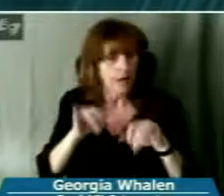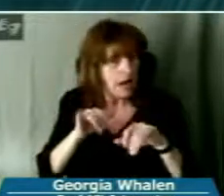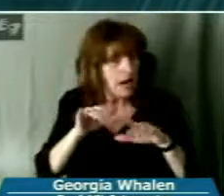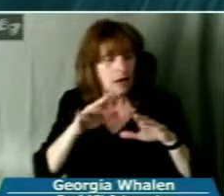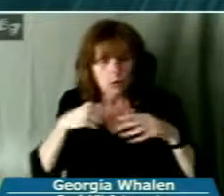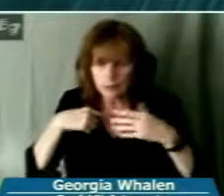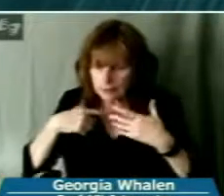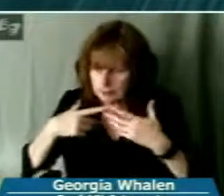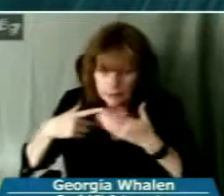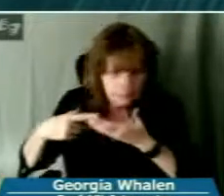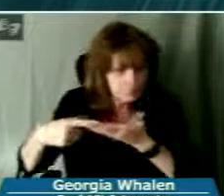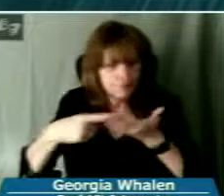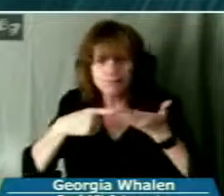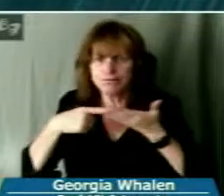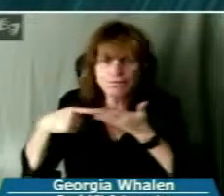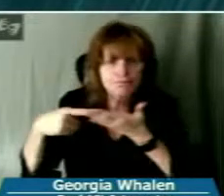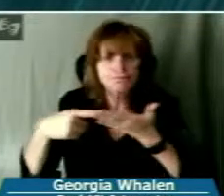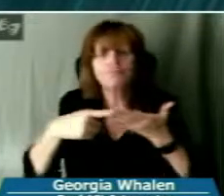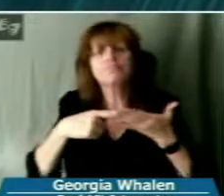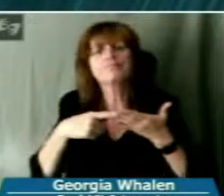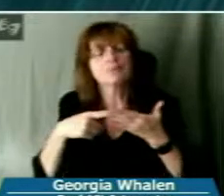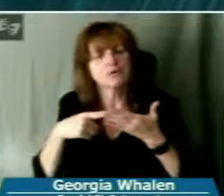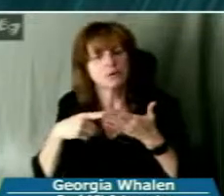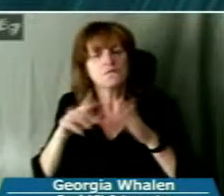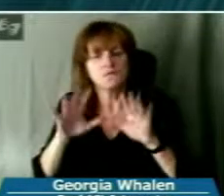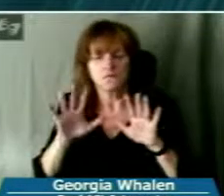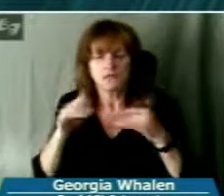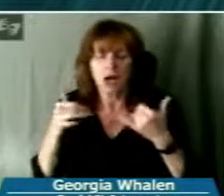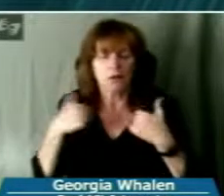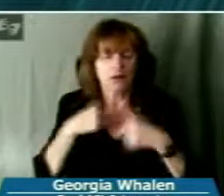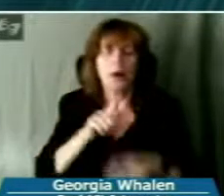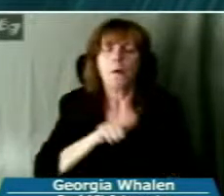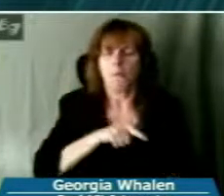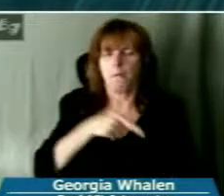as our overall case numbers of COVID-19 in the community.